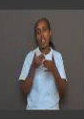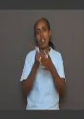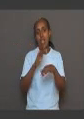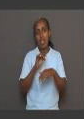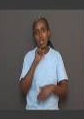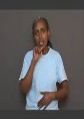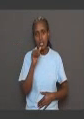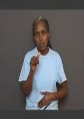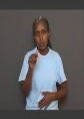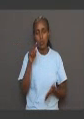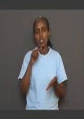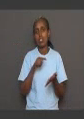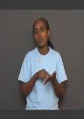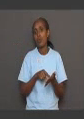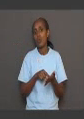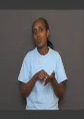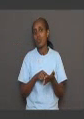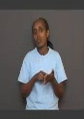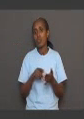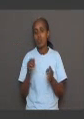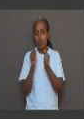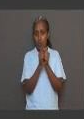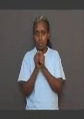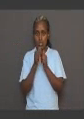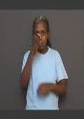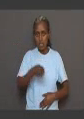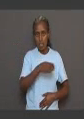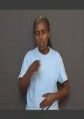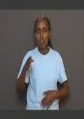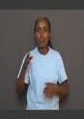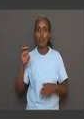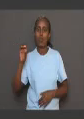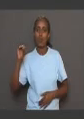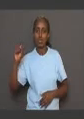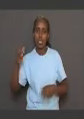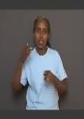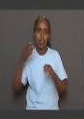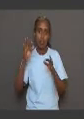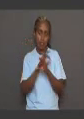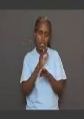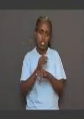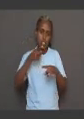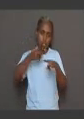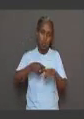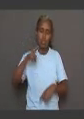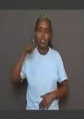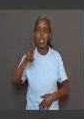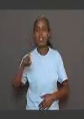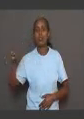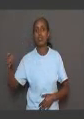at the points where the graph of the cosine function crosses the x-axis.